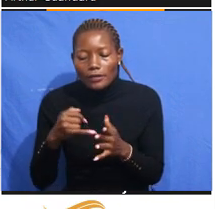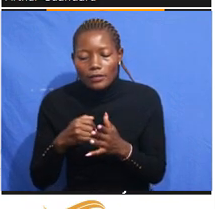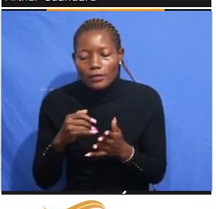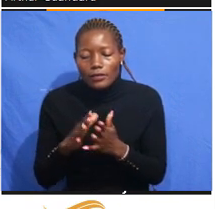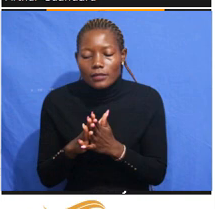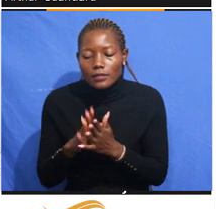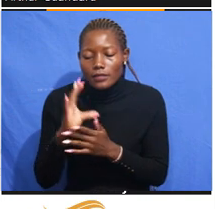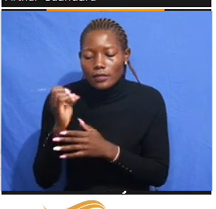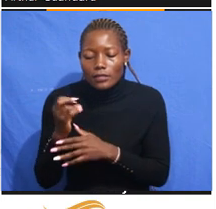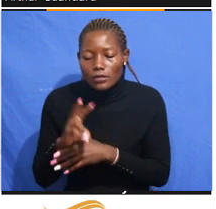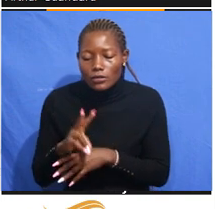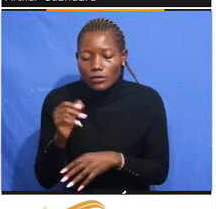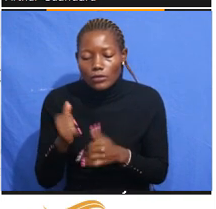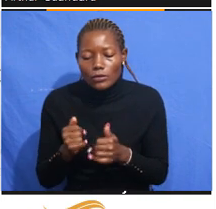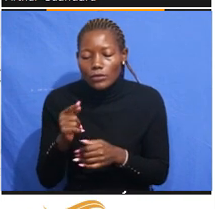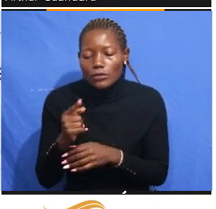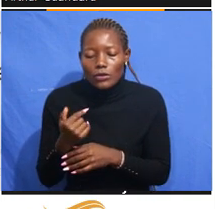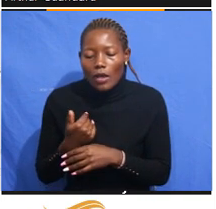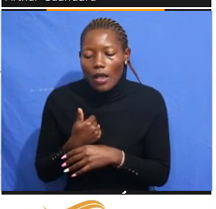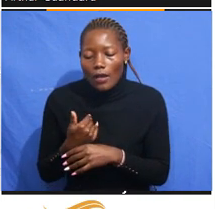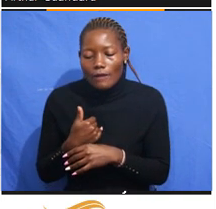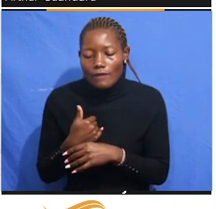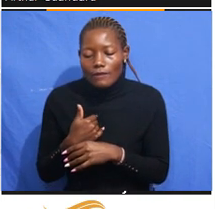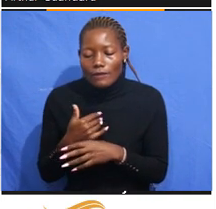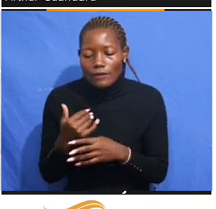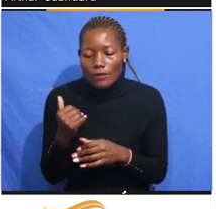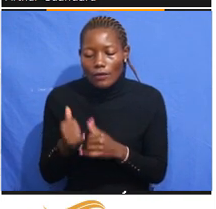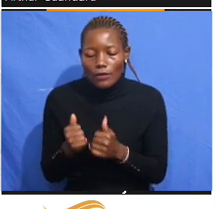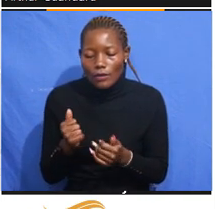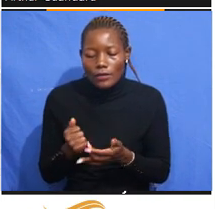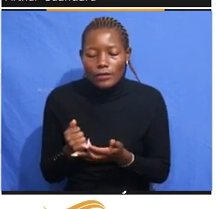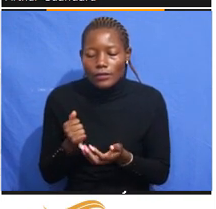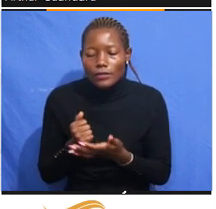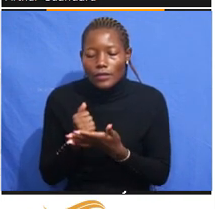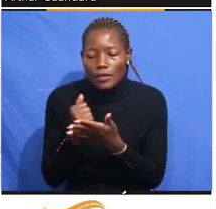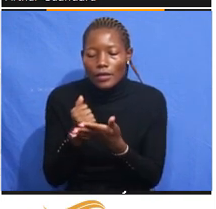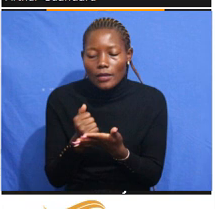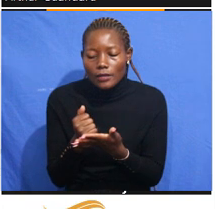of carbon 4 oxide that you have that now stimulates the breathing center.